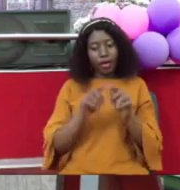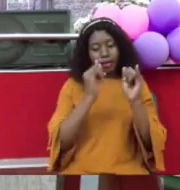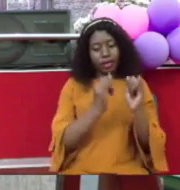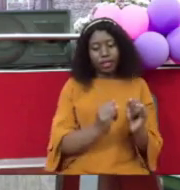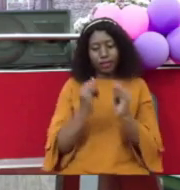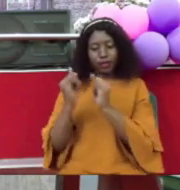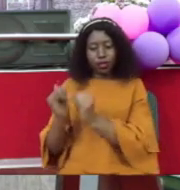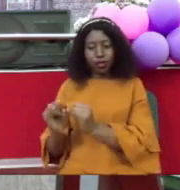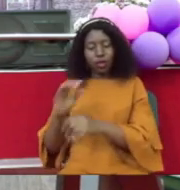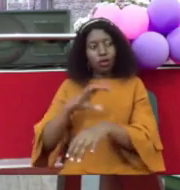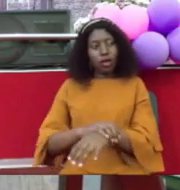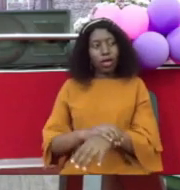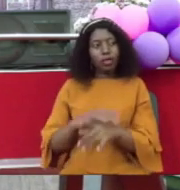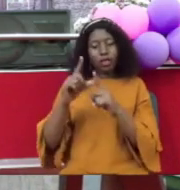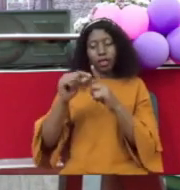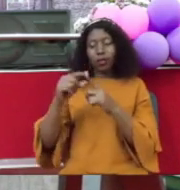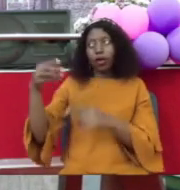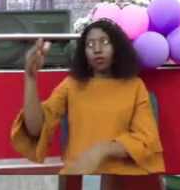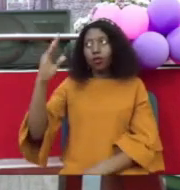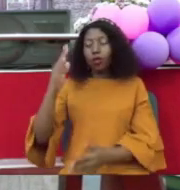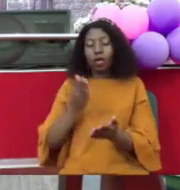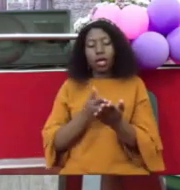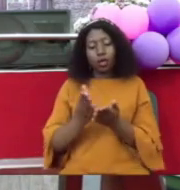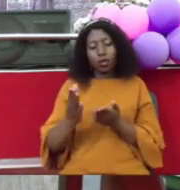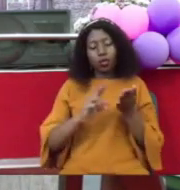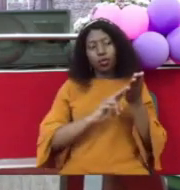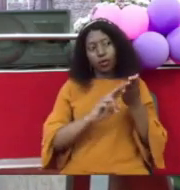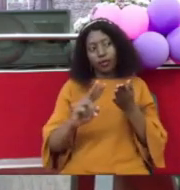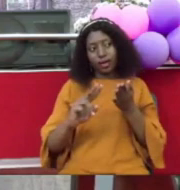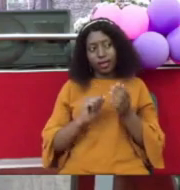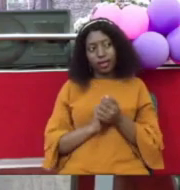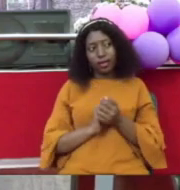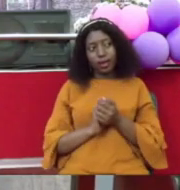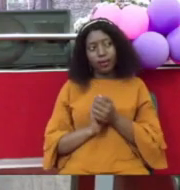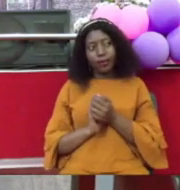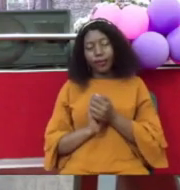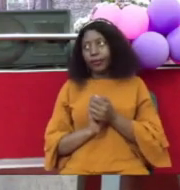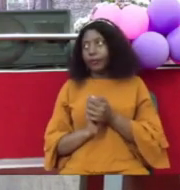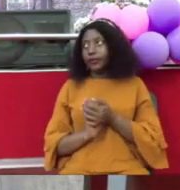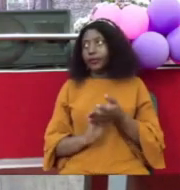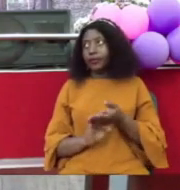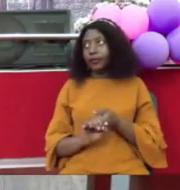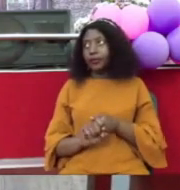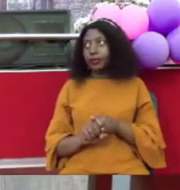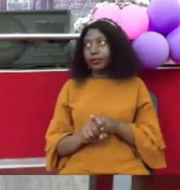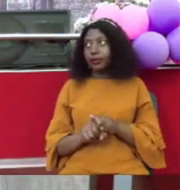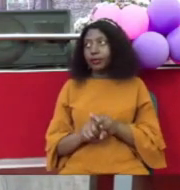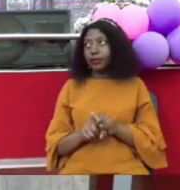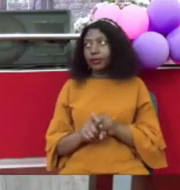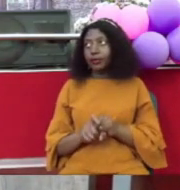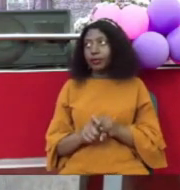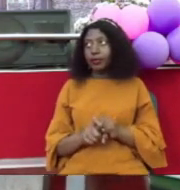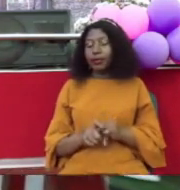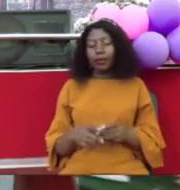the word of God through those verses. Na kupitia maandiko yale, kama binafsi tunapata neno la Mungu. But to be a